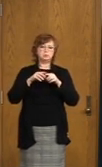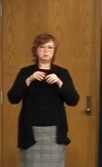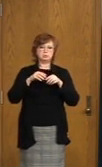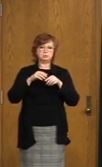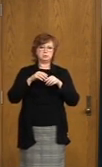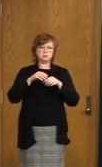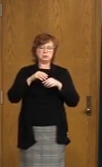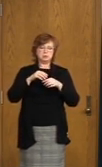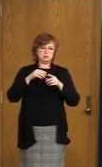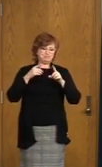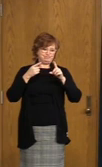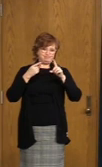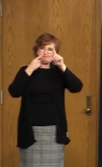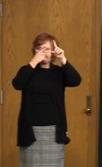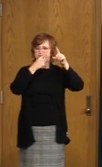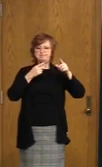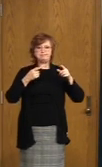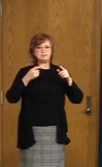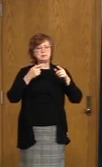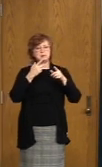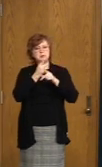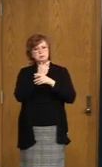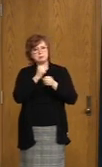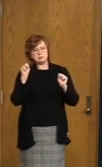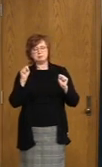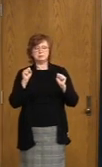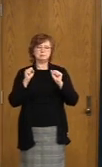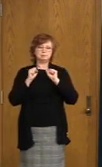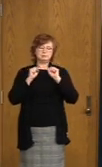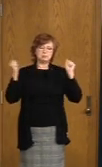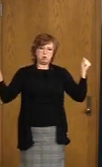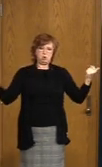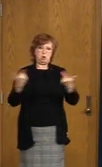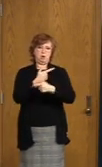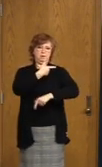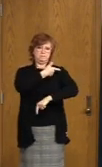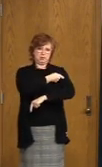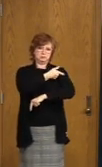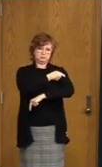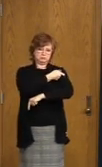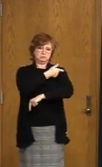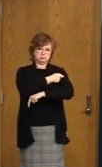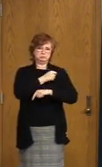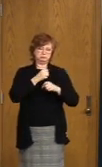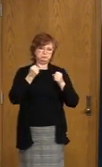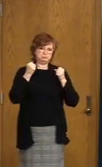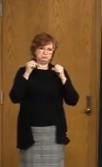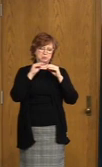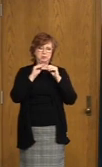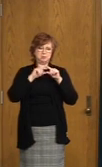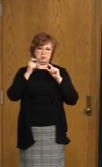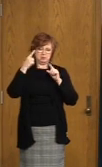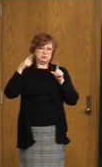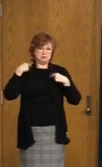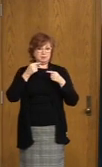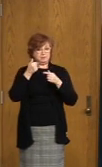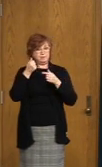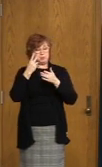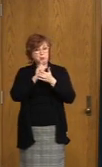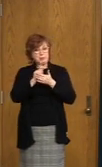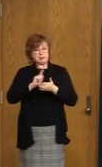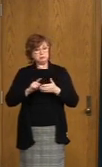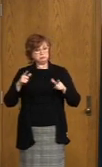vaccinations. We made a lot of progress in our vaccination program over the past few weeks, but we continue to be limited by the slow pace of